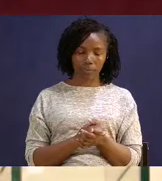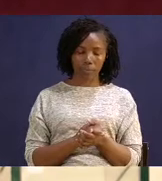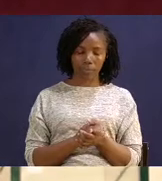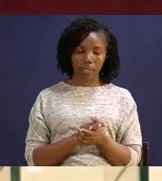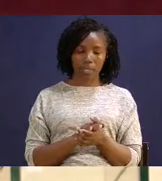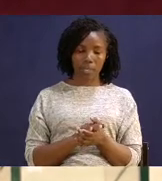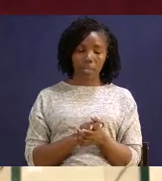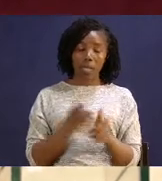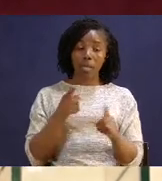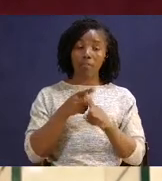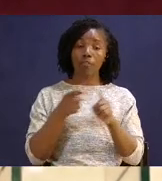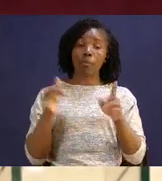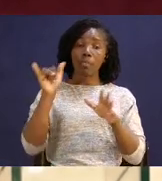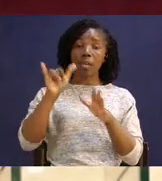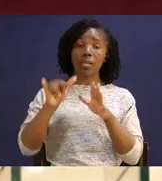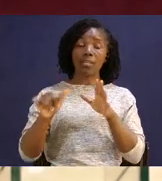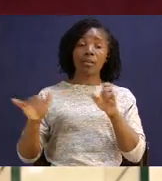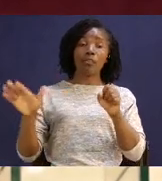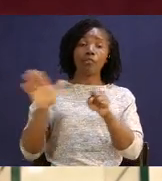And out of that fullness,